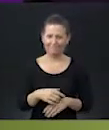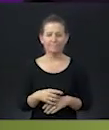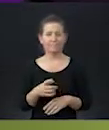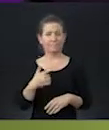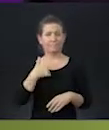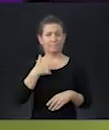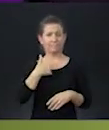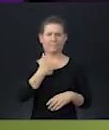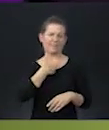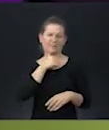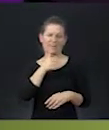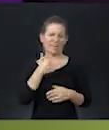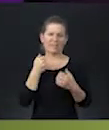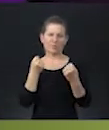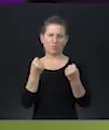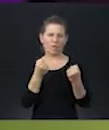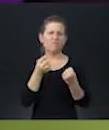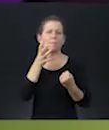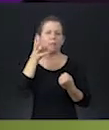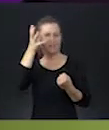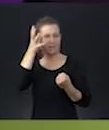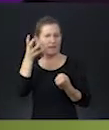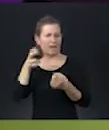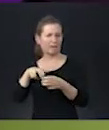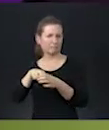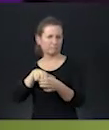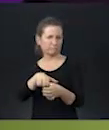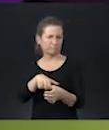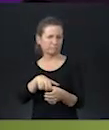I don't drive, so mom and dad take me places.